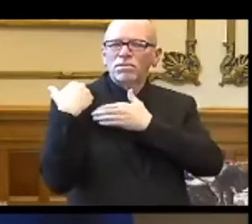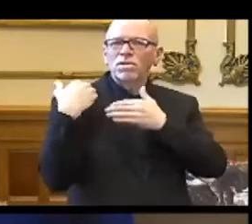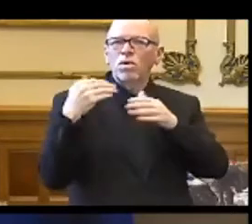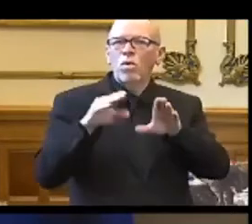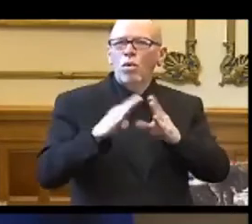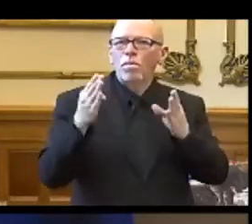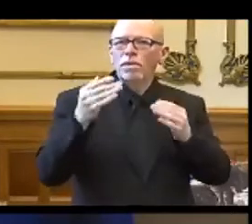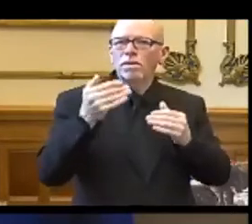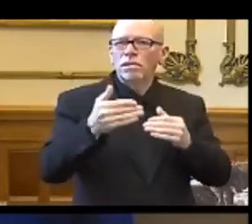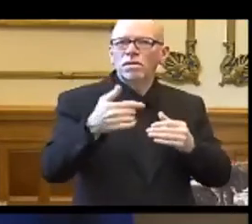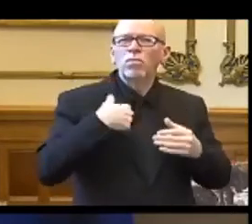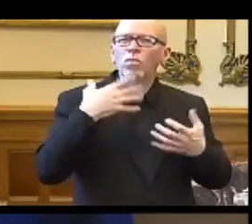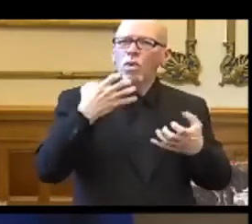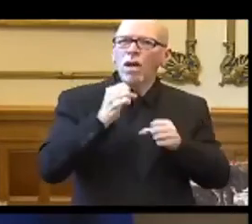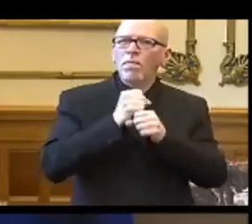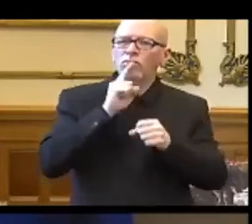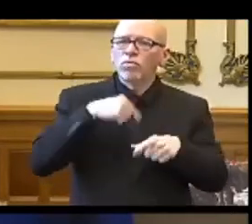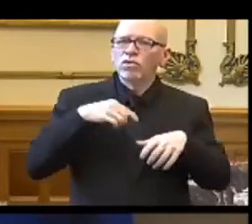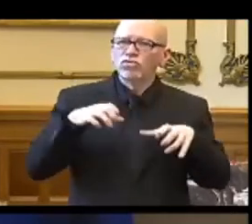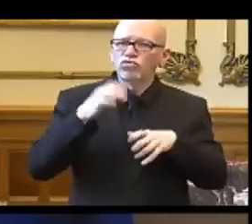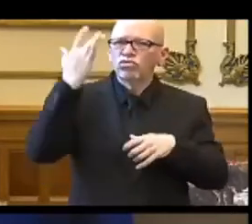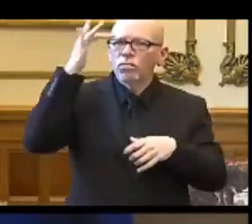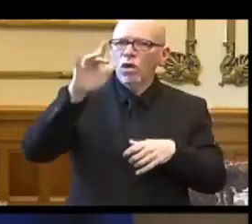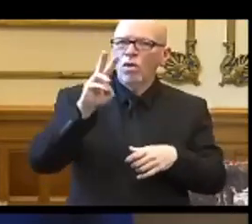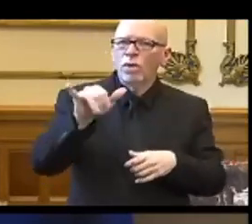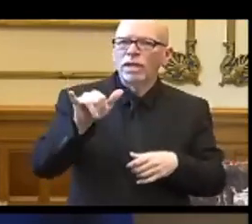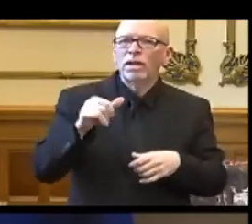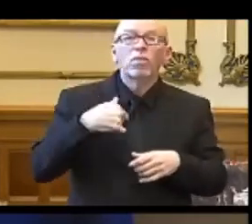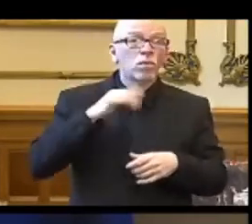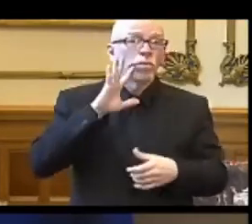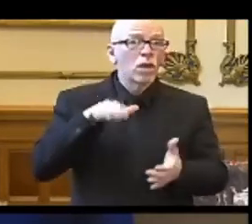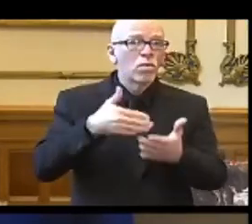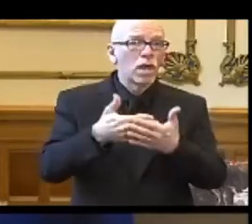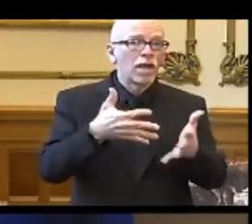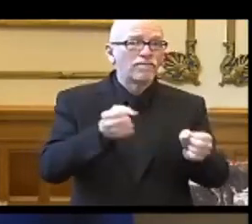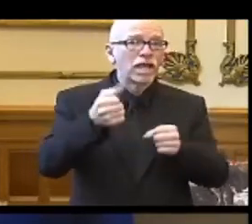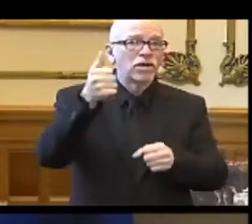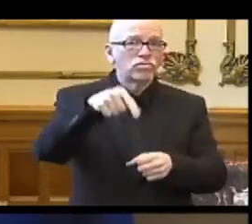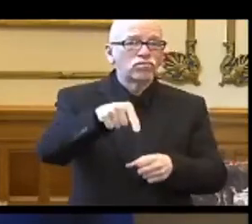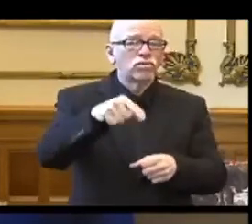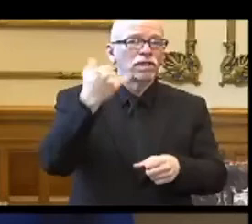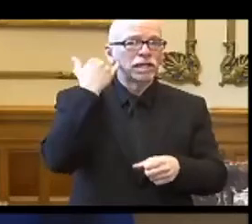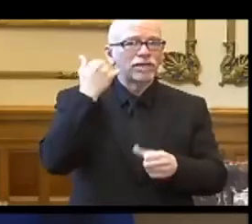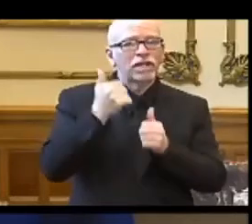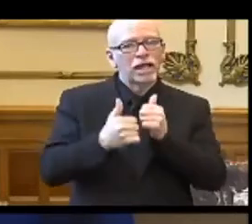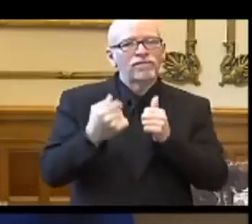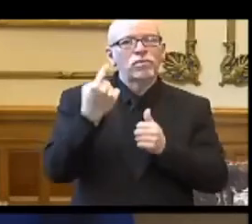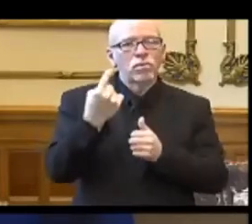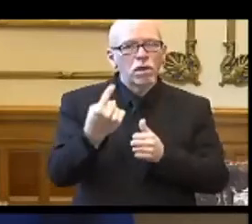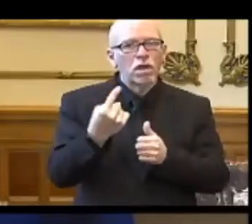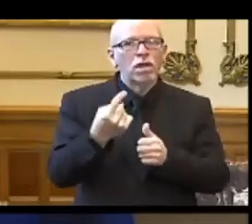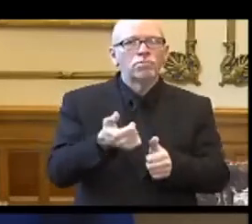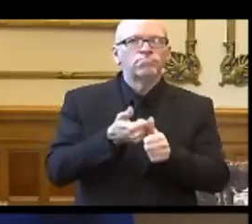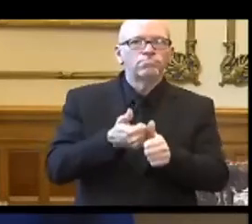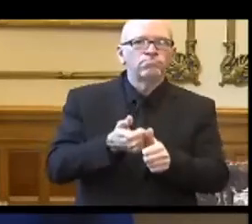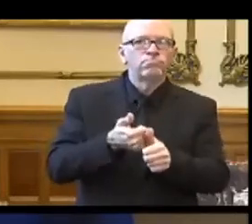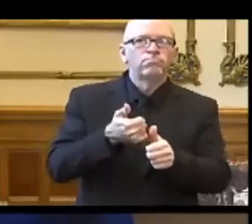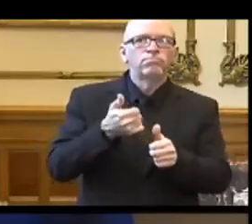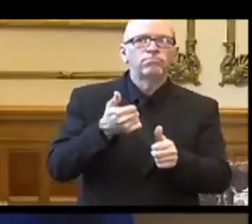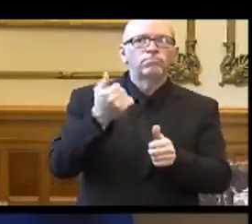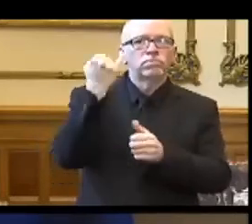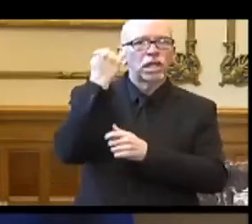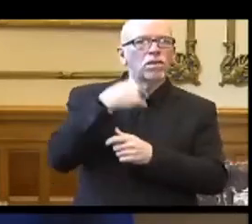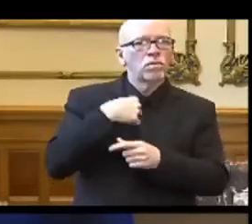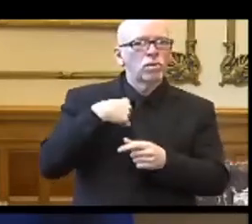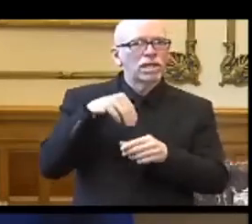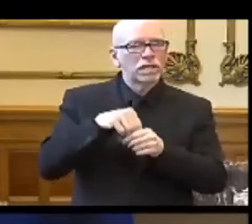in a smart way. And we'll get there a lot faster if everyone subscribes to the notion that we're in